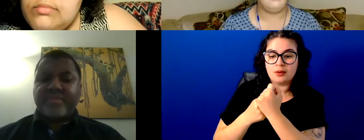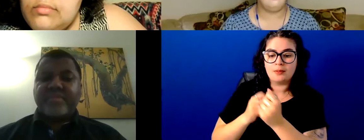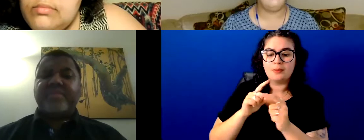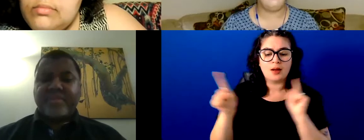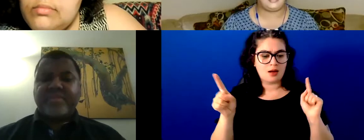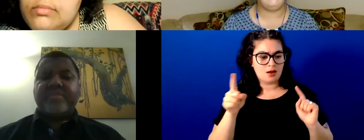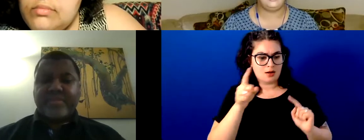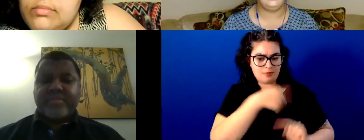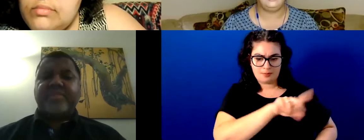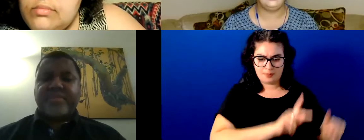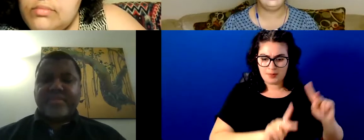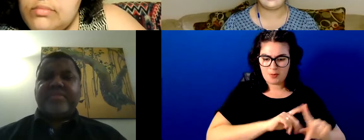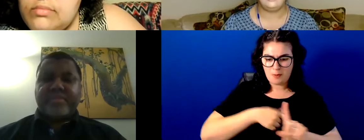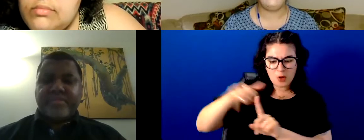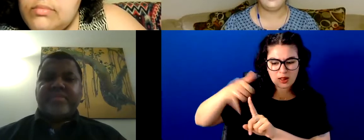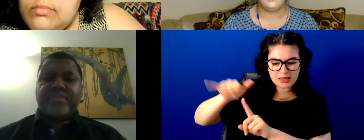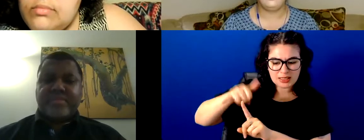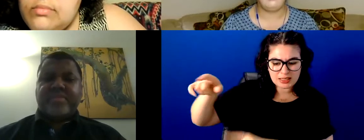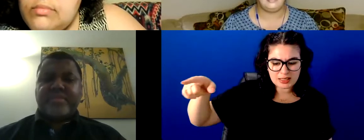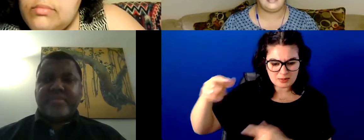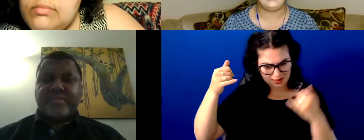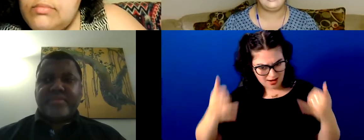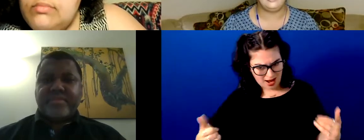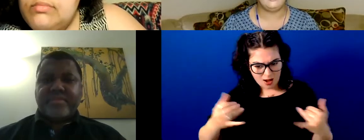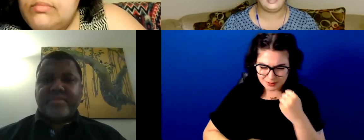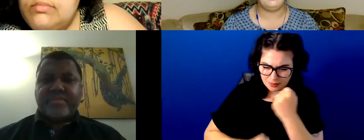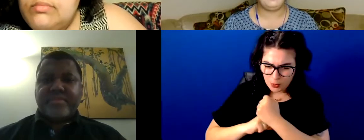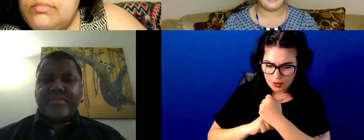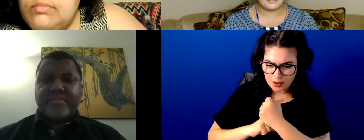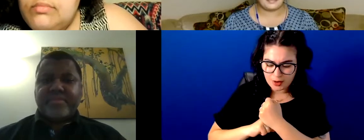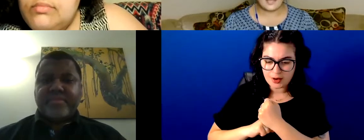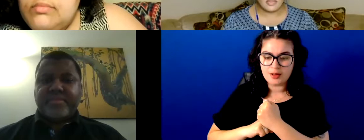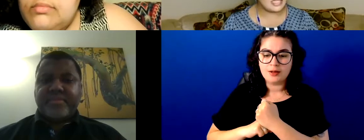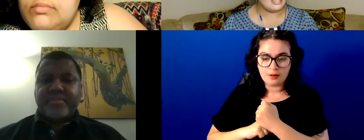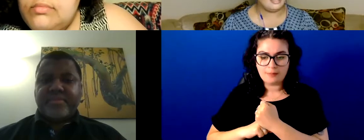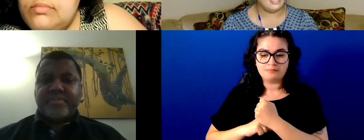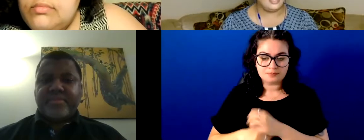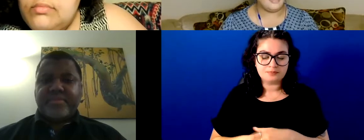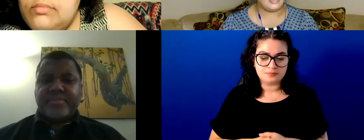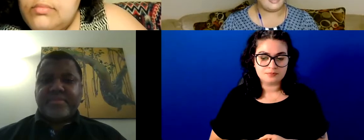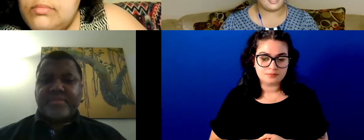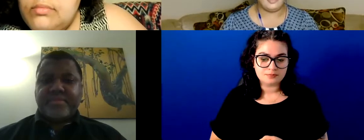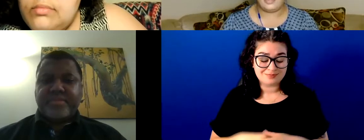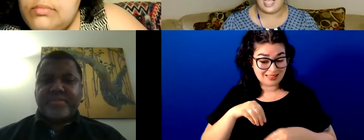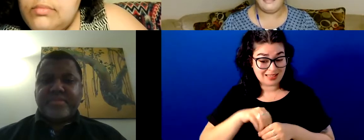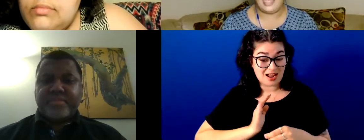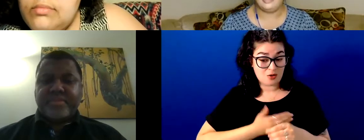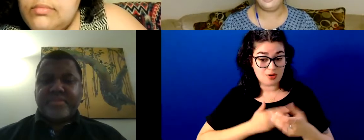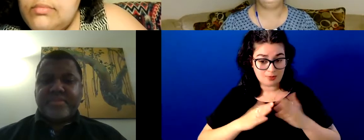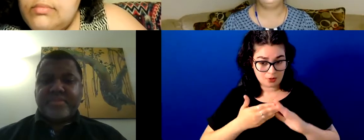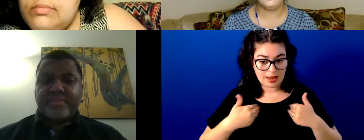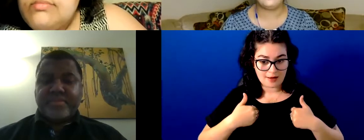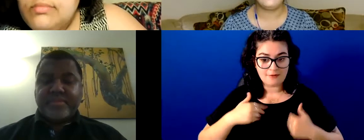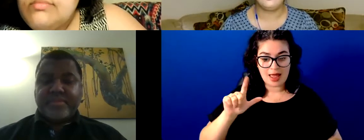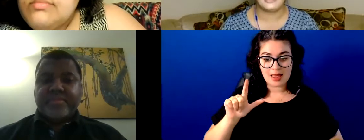them back then. And it's kind of within that, there's still within our community, we have the LGB